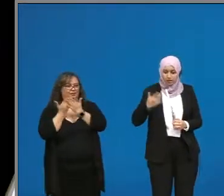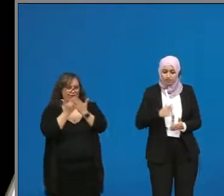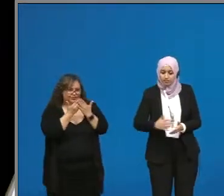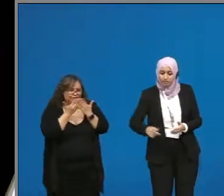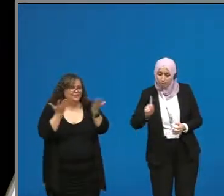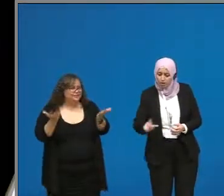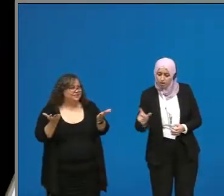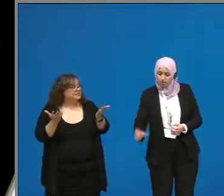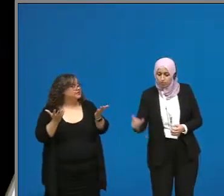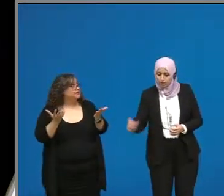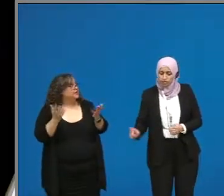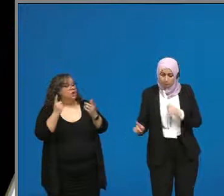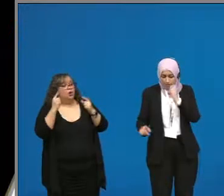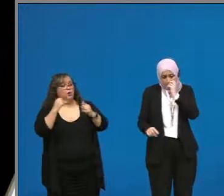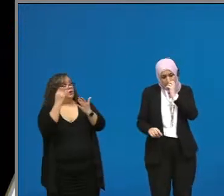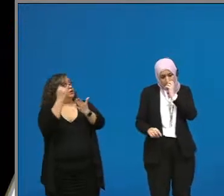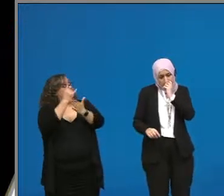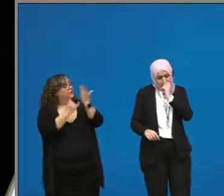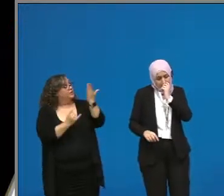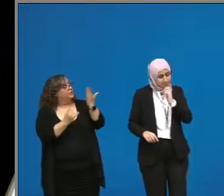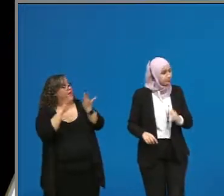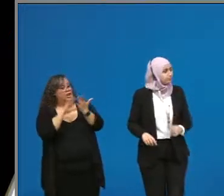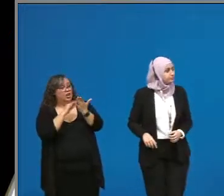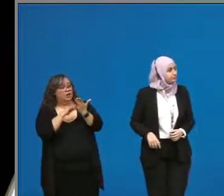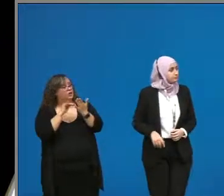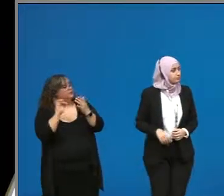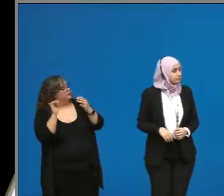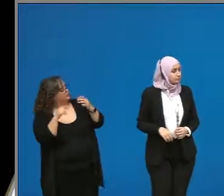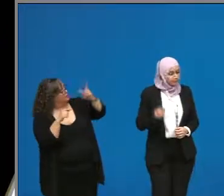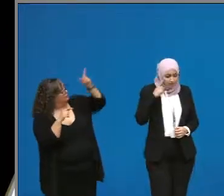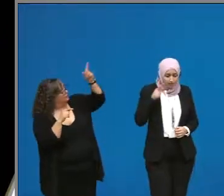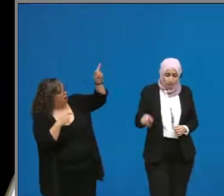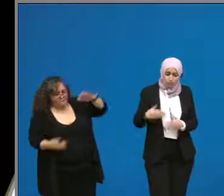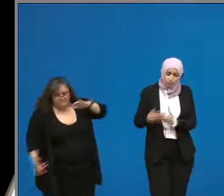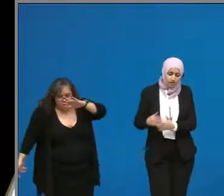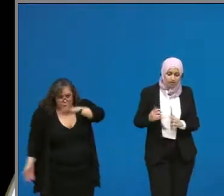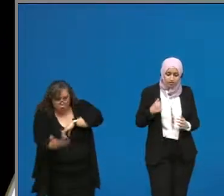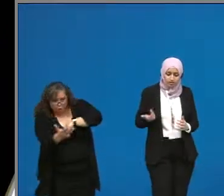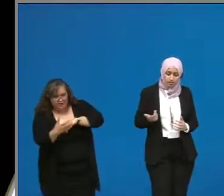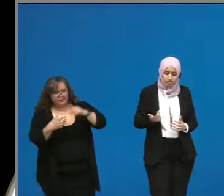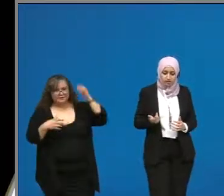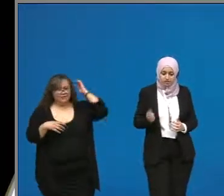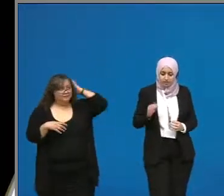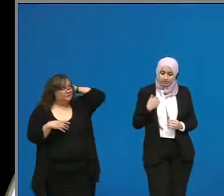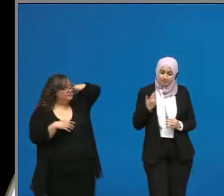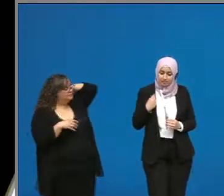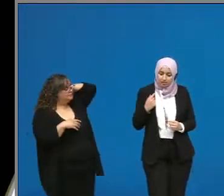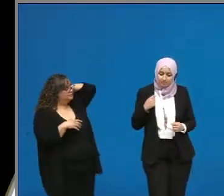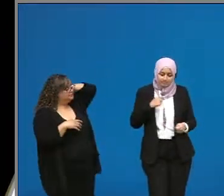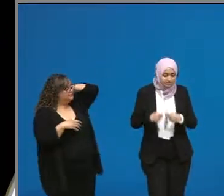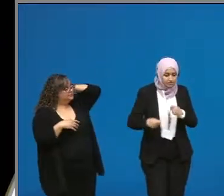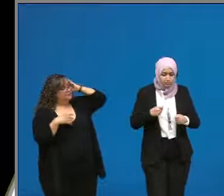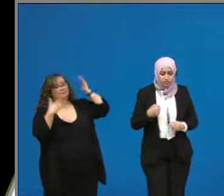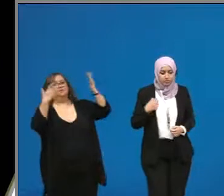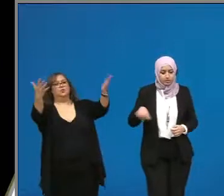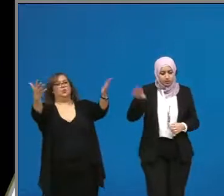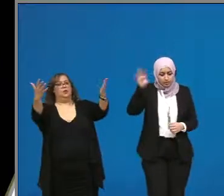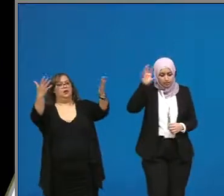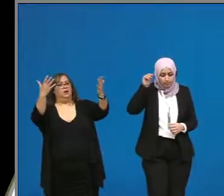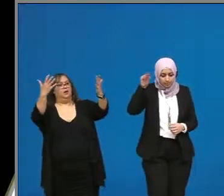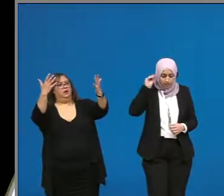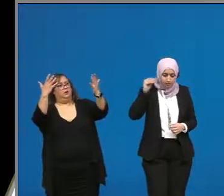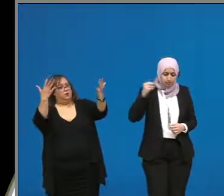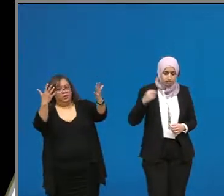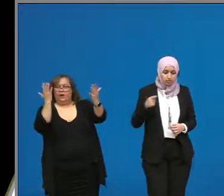design and learning is kind of, for me, like a game of 10-pin bowling. We want to make sure that our learning and